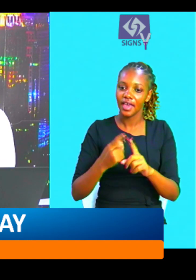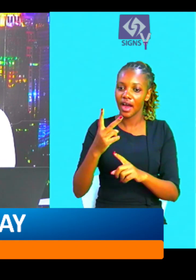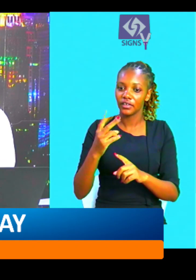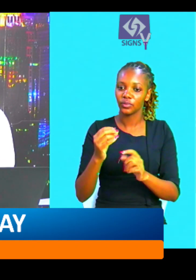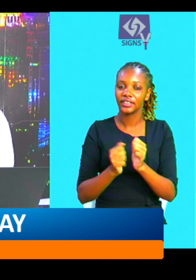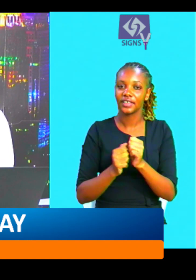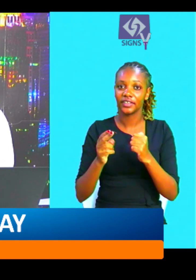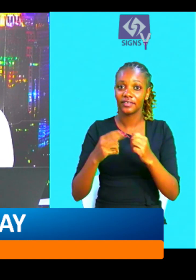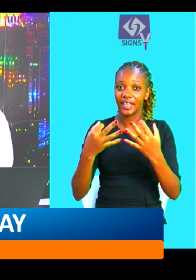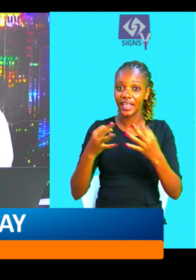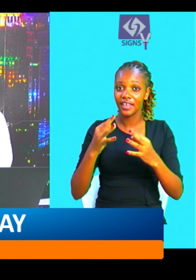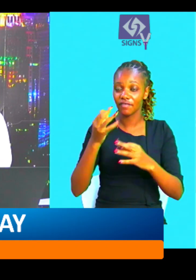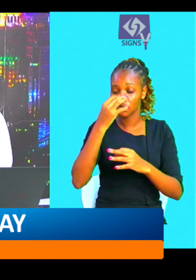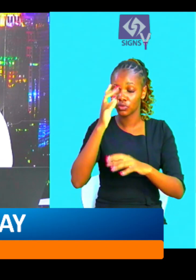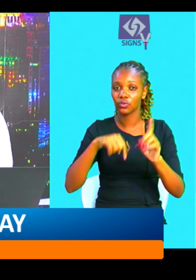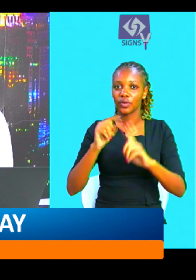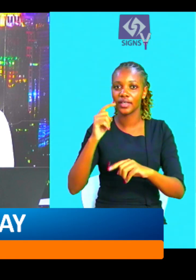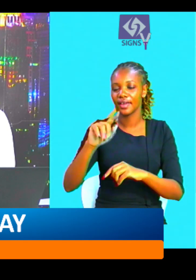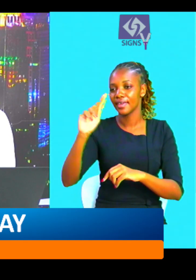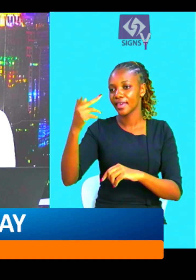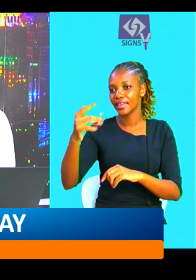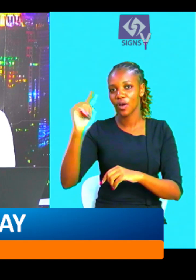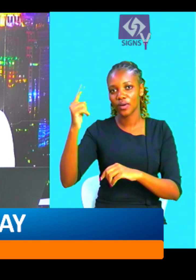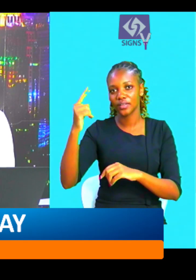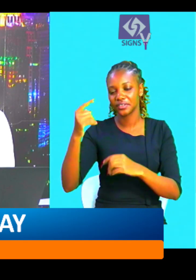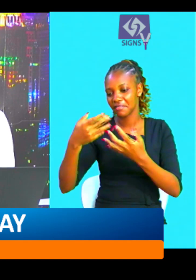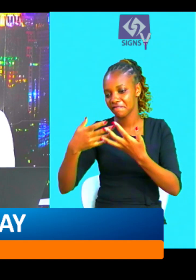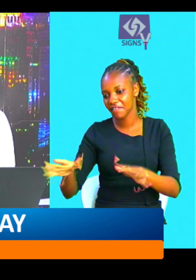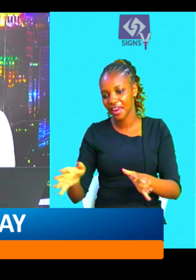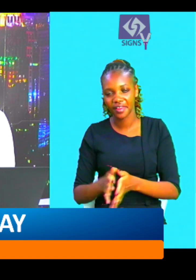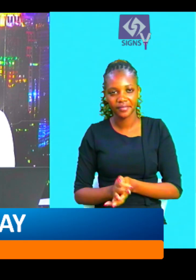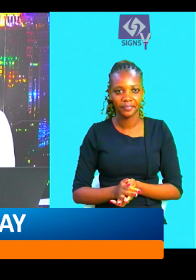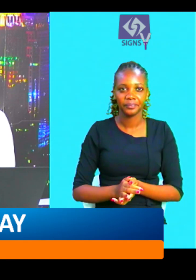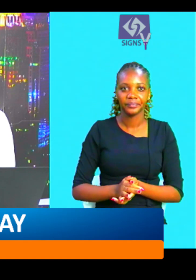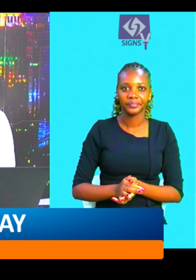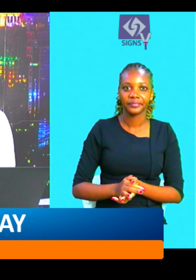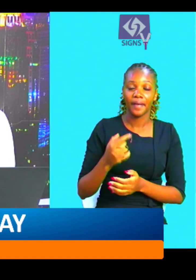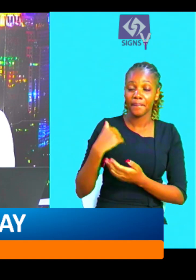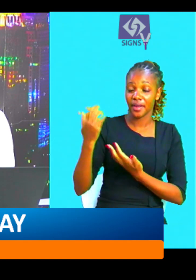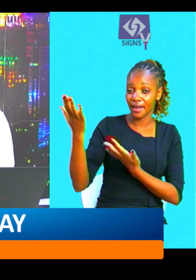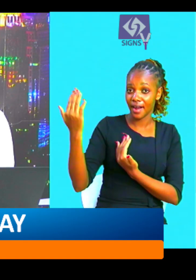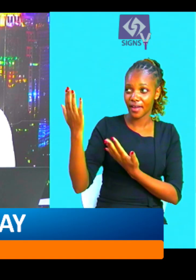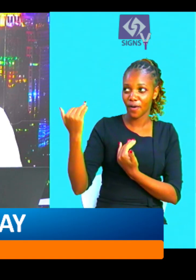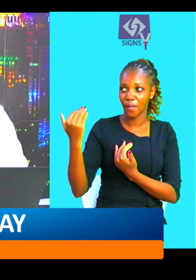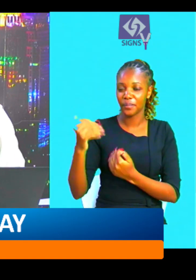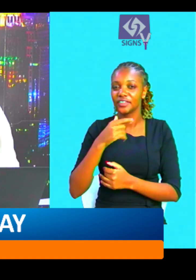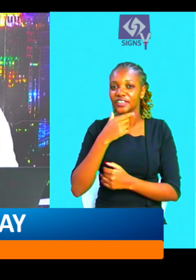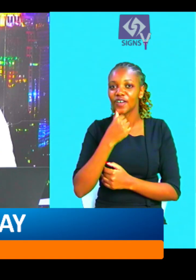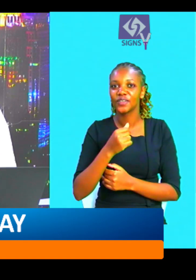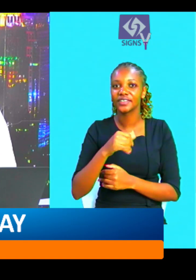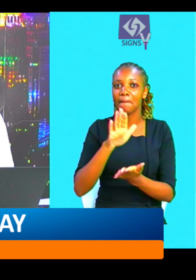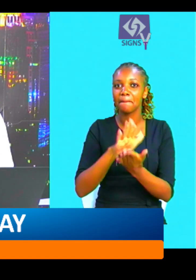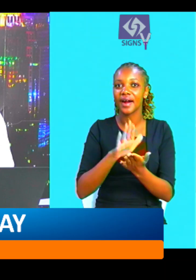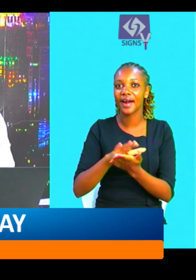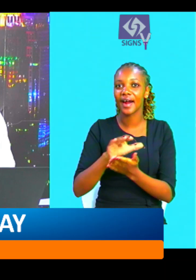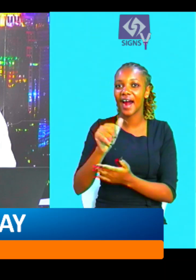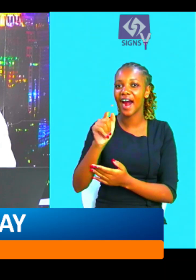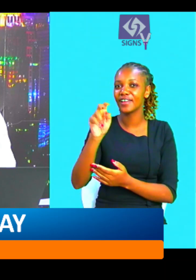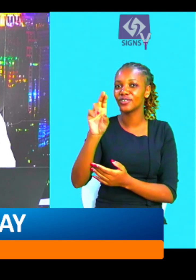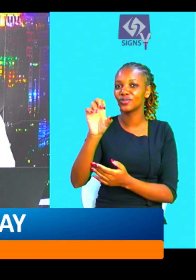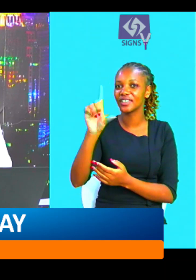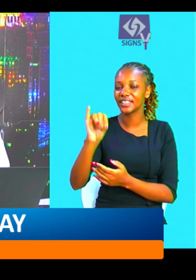Now UDA with some other parties form Kenya Kwanza. Yeah. Now this is something that will